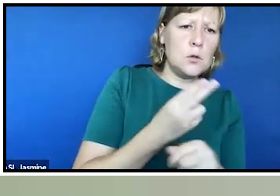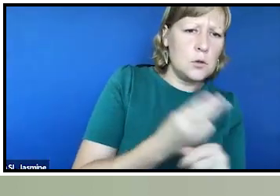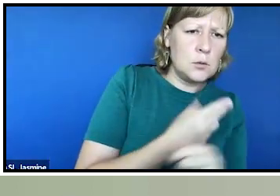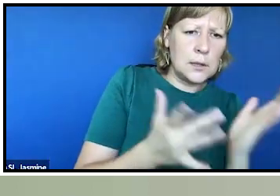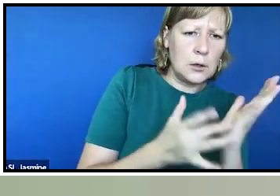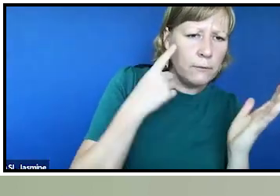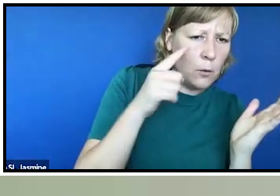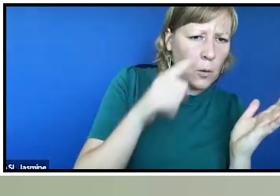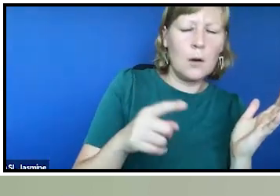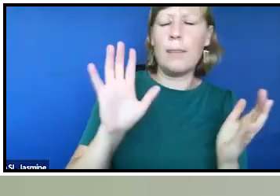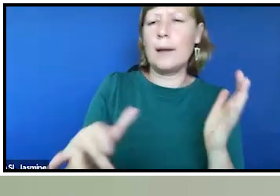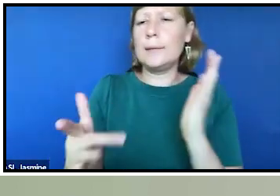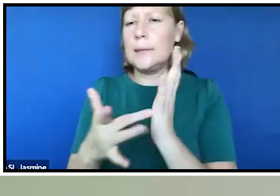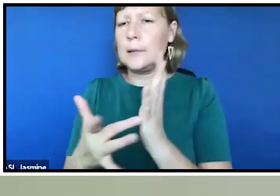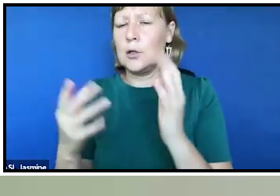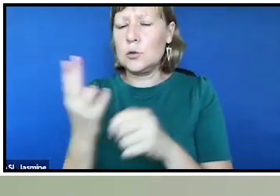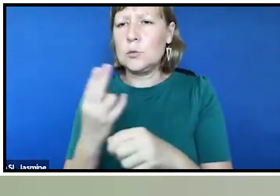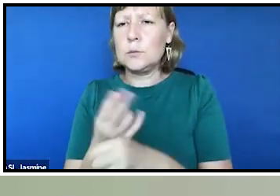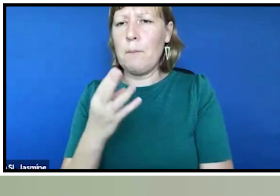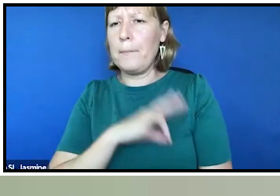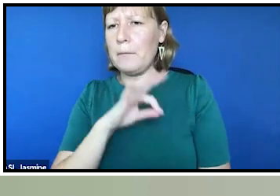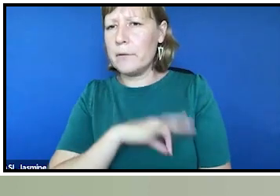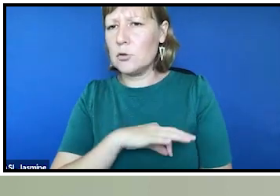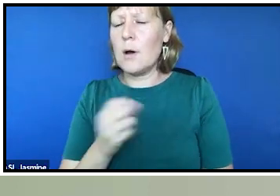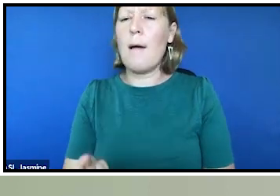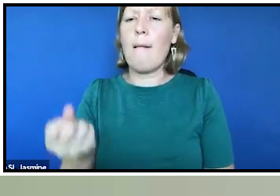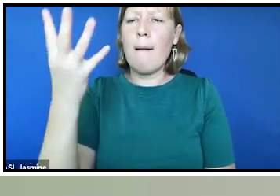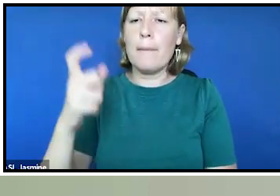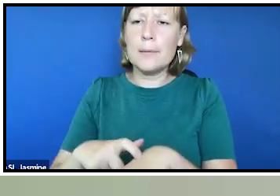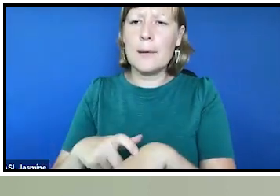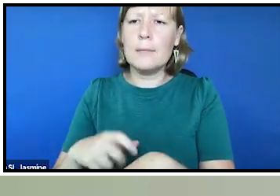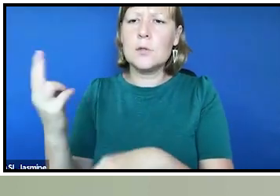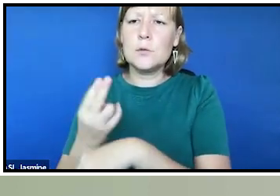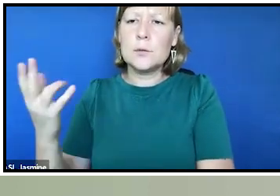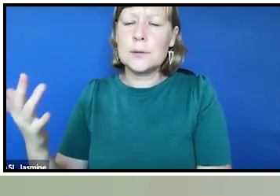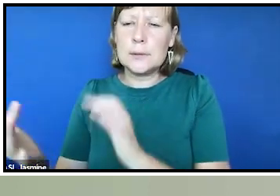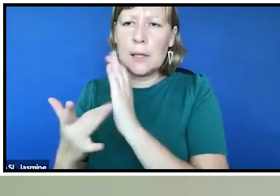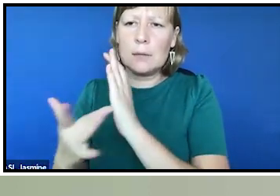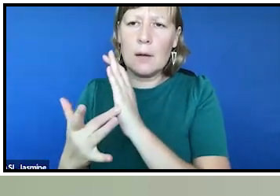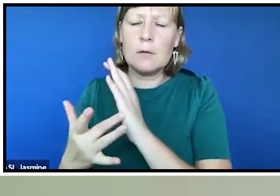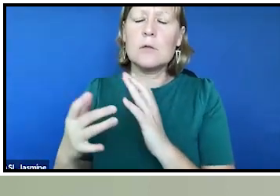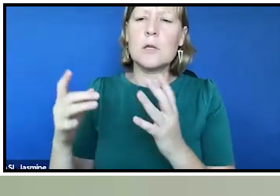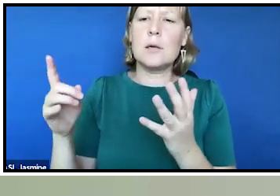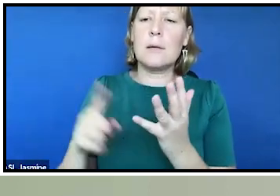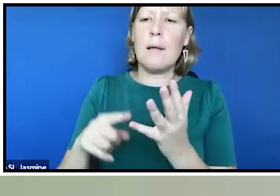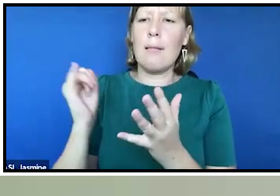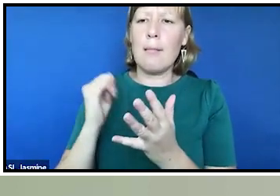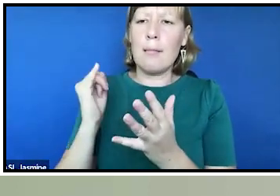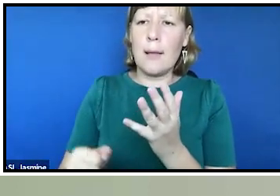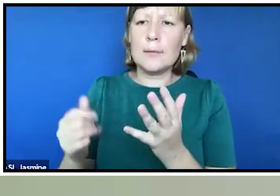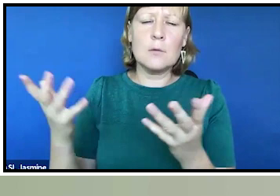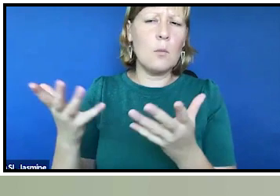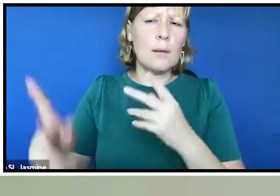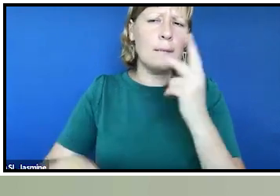been beneficial? Kind of how many times do you use it, and what type of training you may need, or the individuals